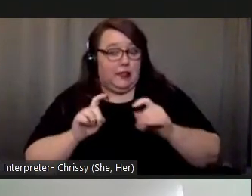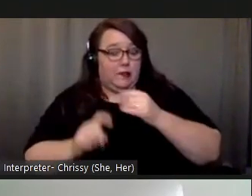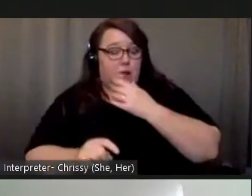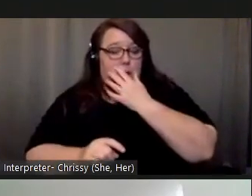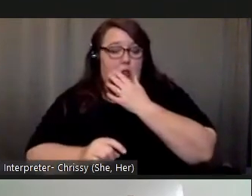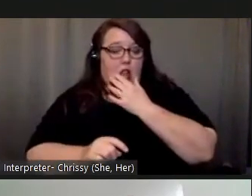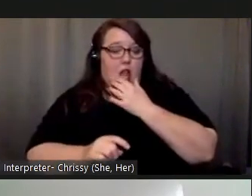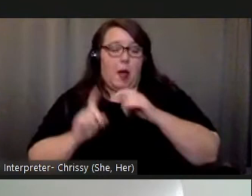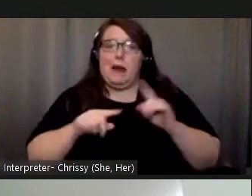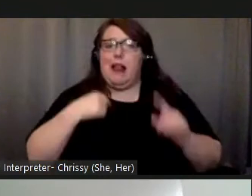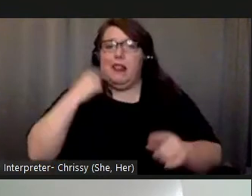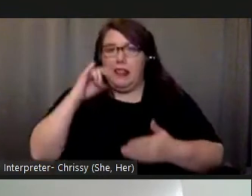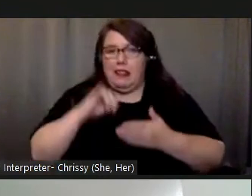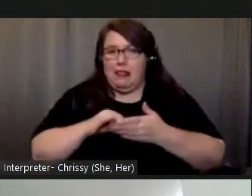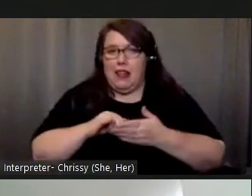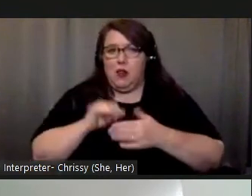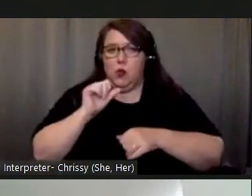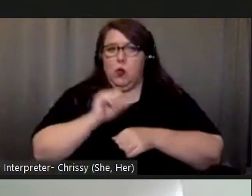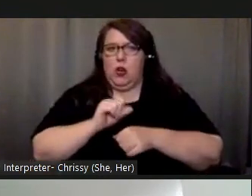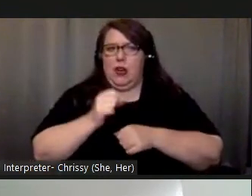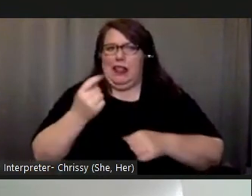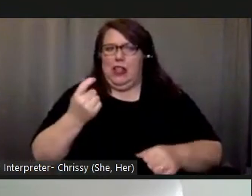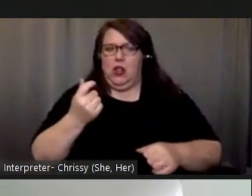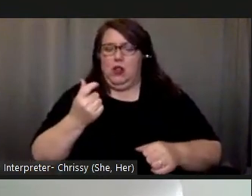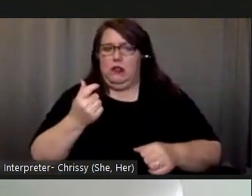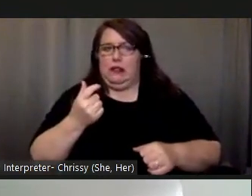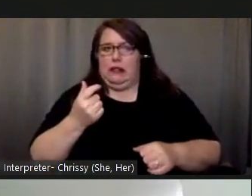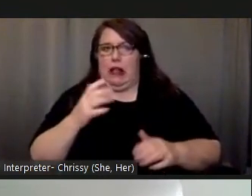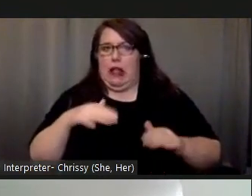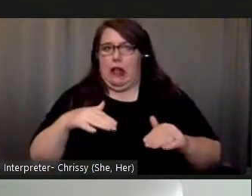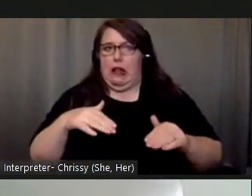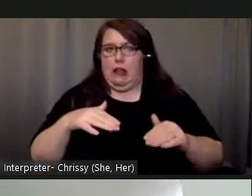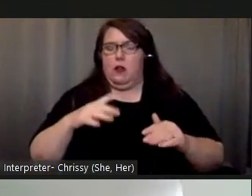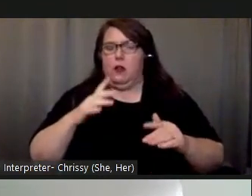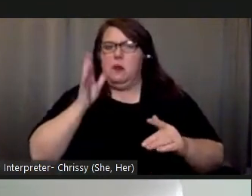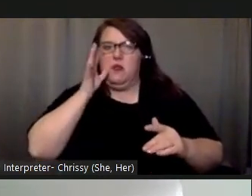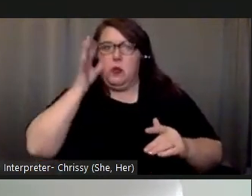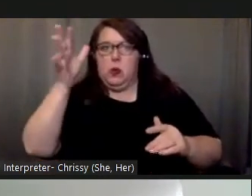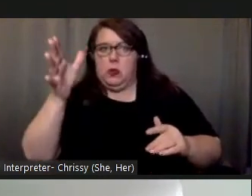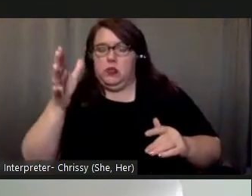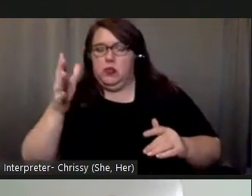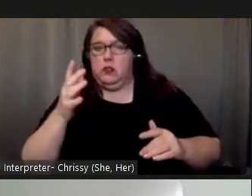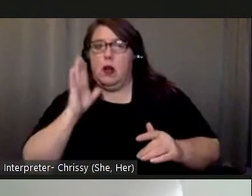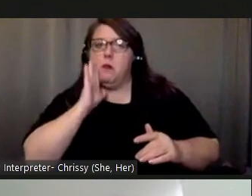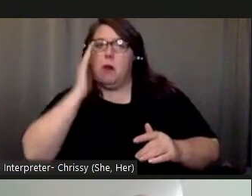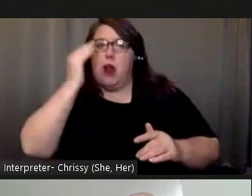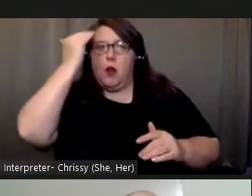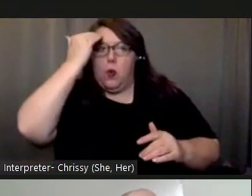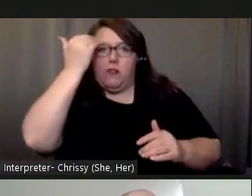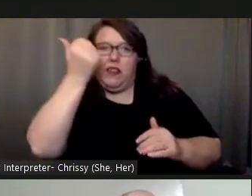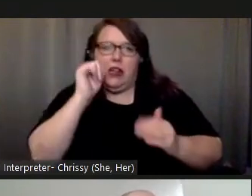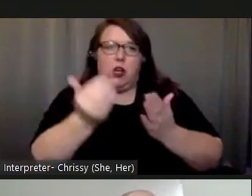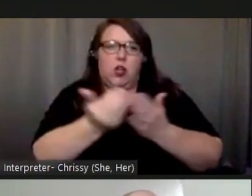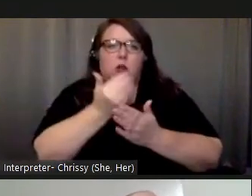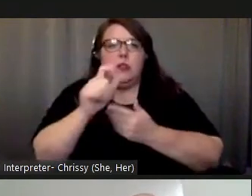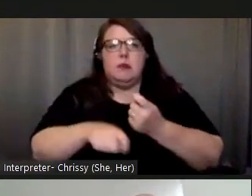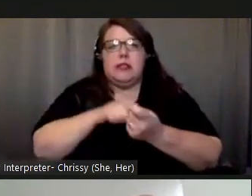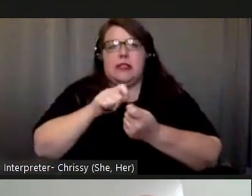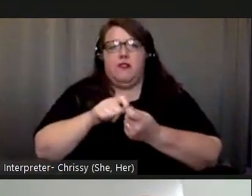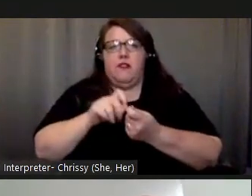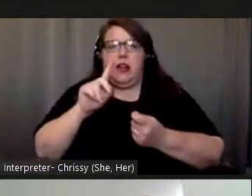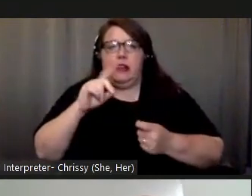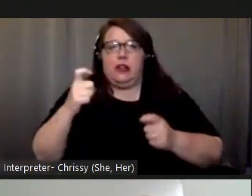But I think that work is probably still a little ways off. I'm not aware of any sort of new specific diagnostic tests that are looking